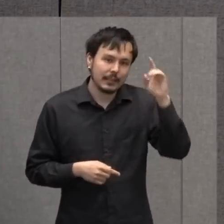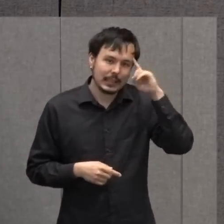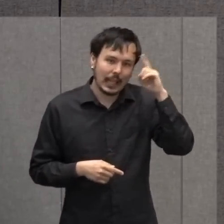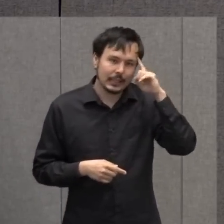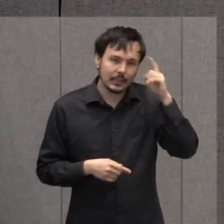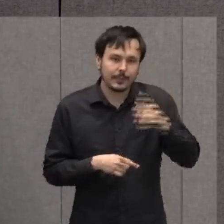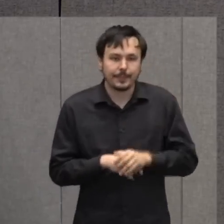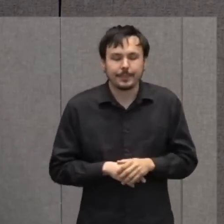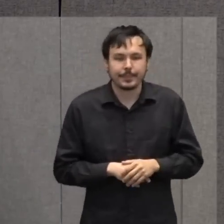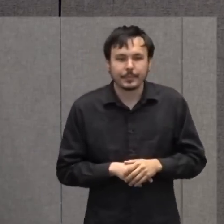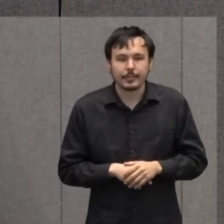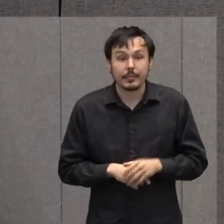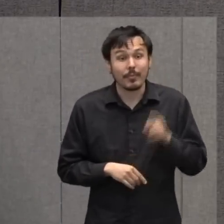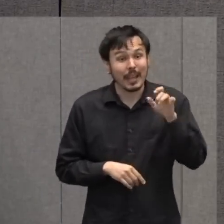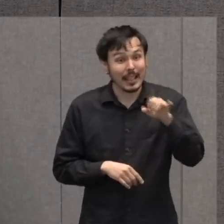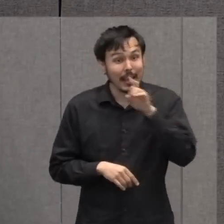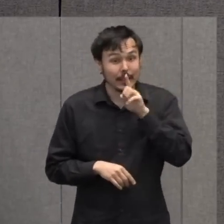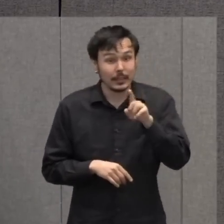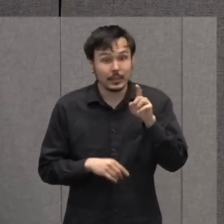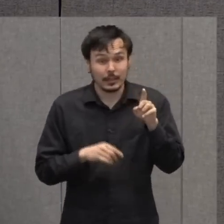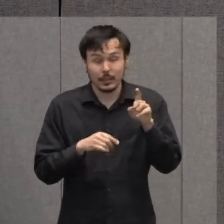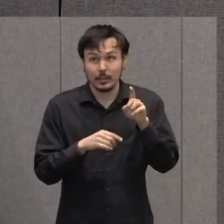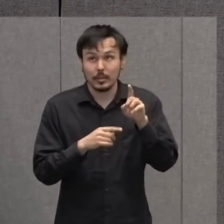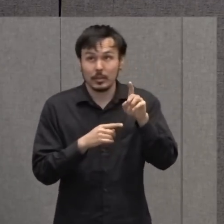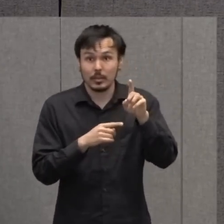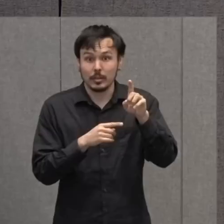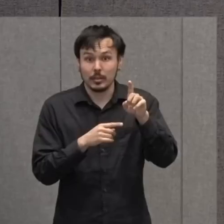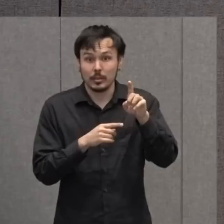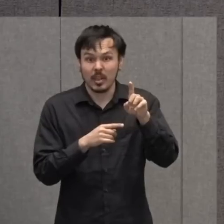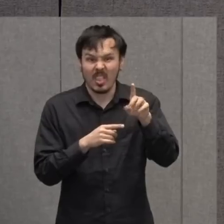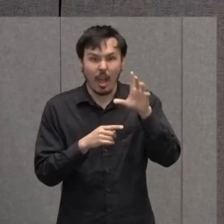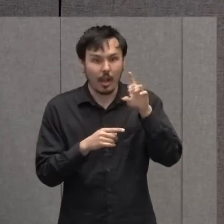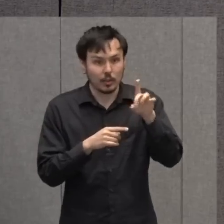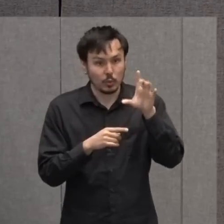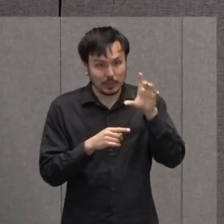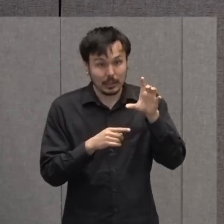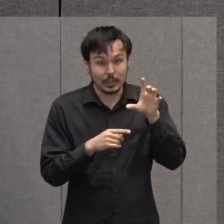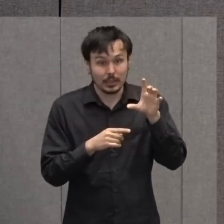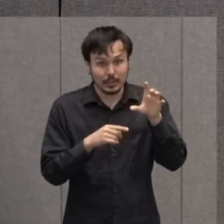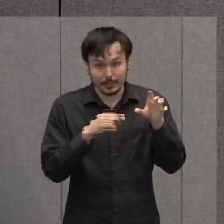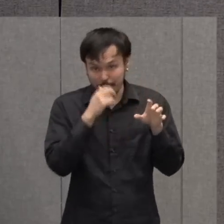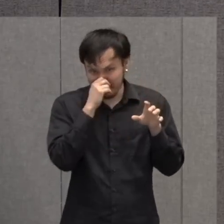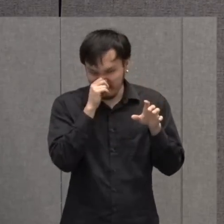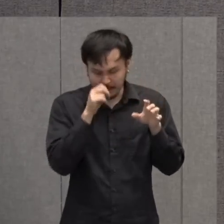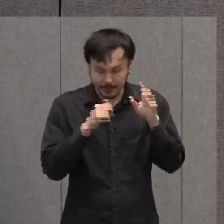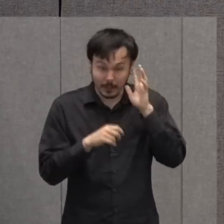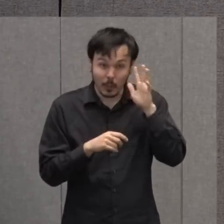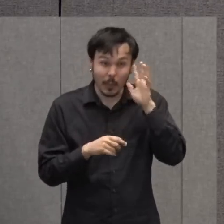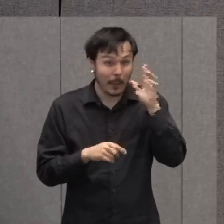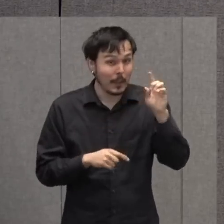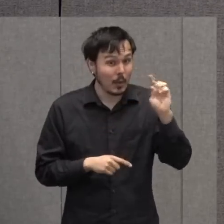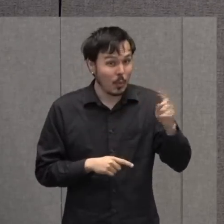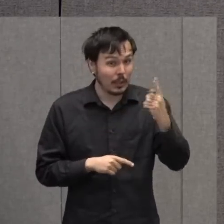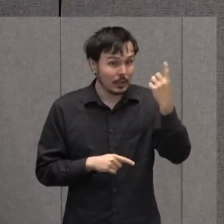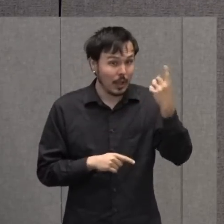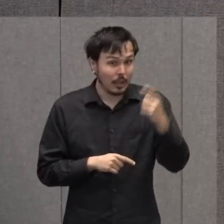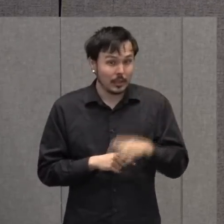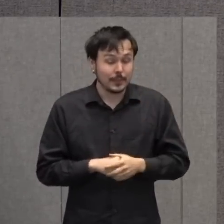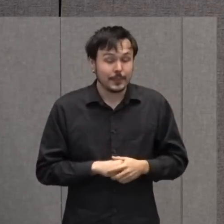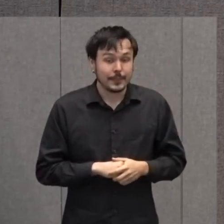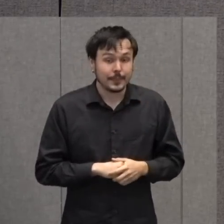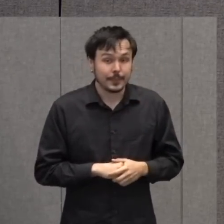$4.57. So this is hundreds, right? Right? And so that would be dollars. $1. So I'm gonna go. Don't laugh at